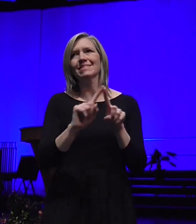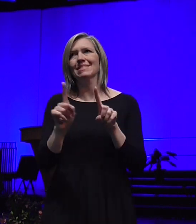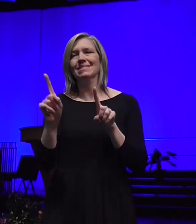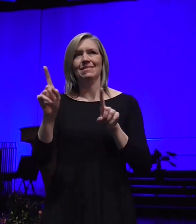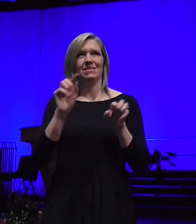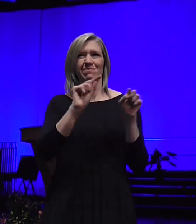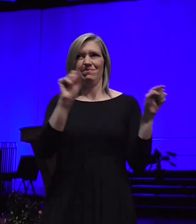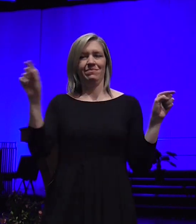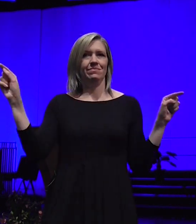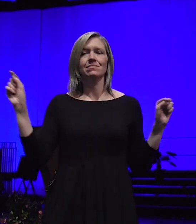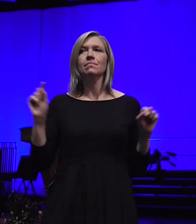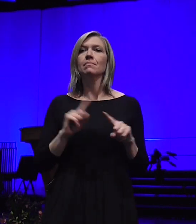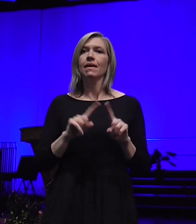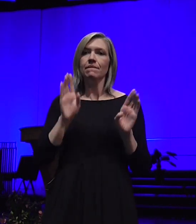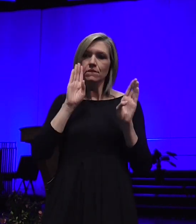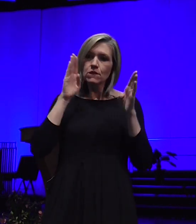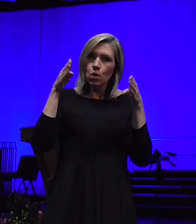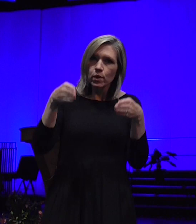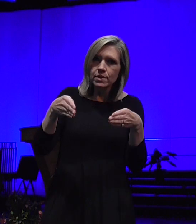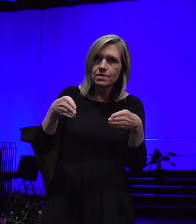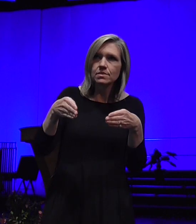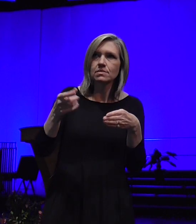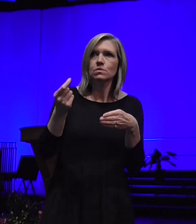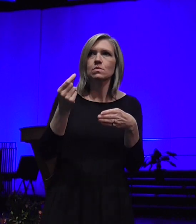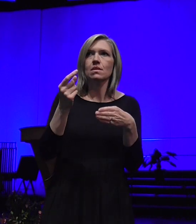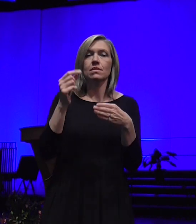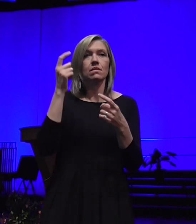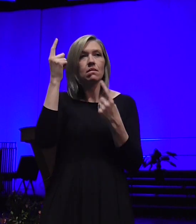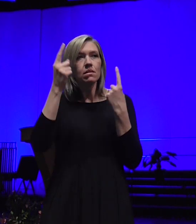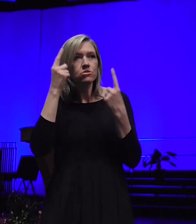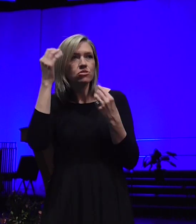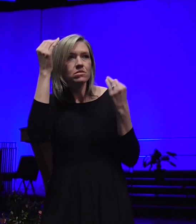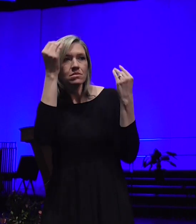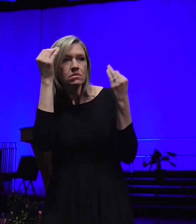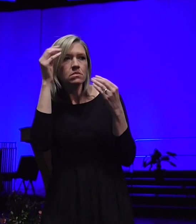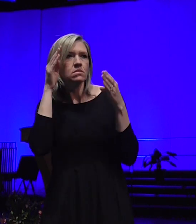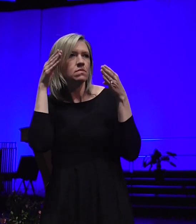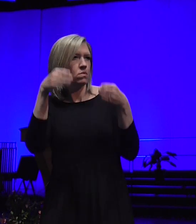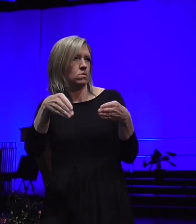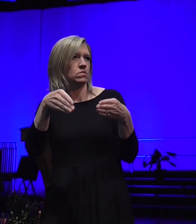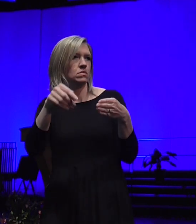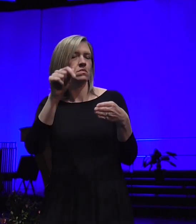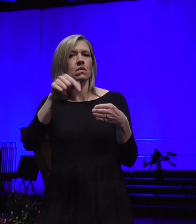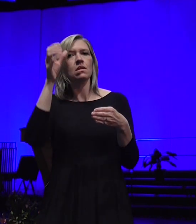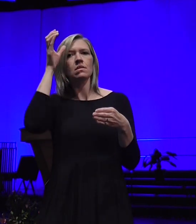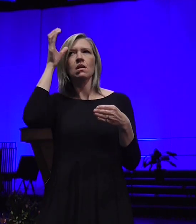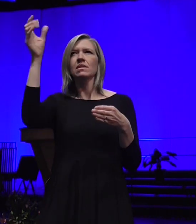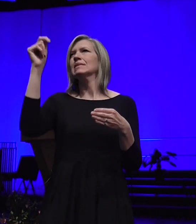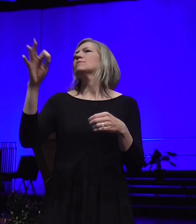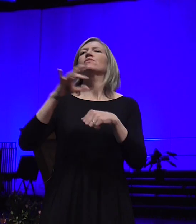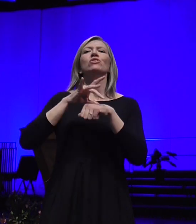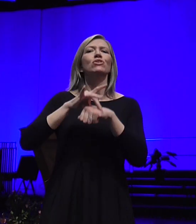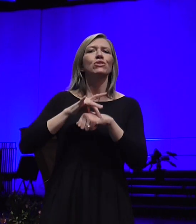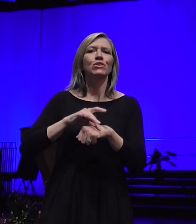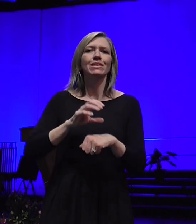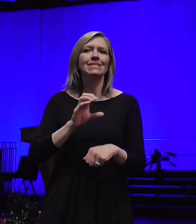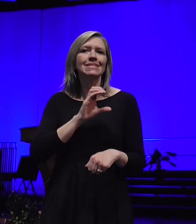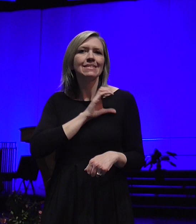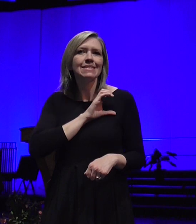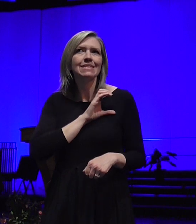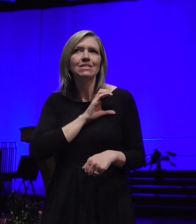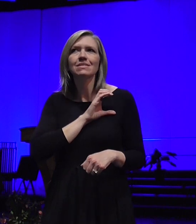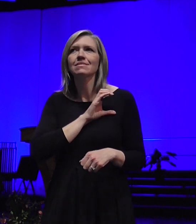but where are we going to bring our focus? Where are we going to bring our consciousness? This concept of earth citizenship is such a great